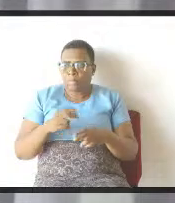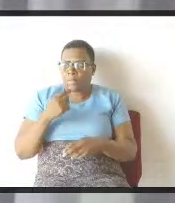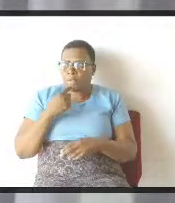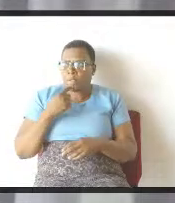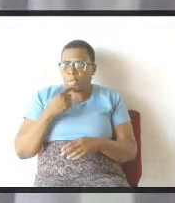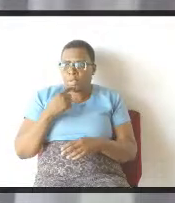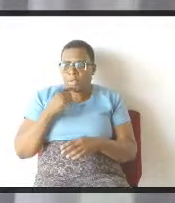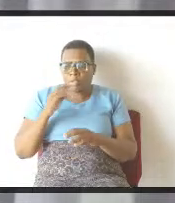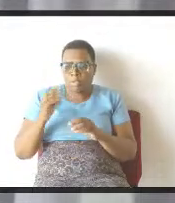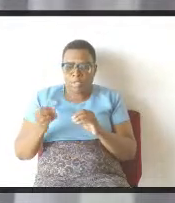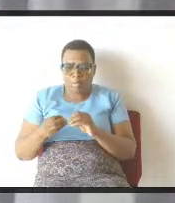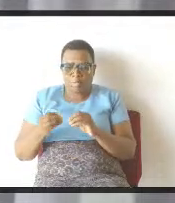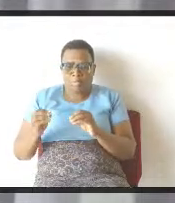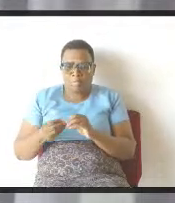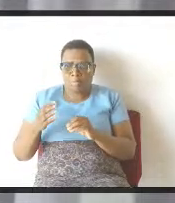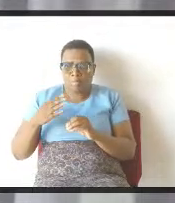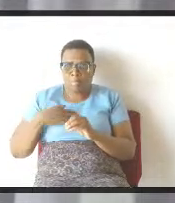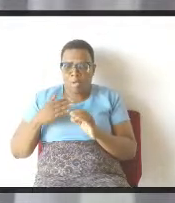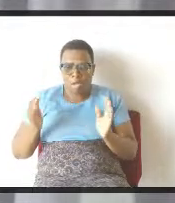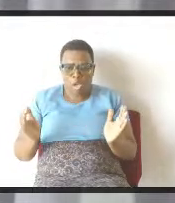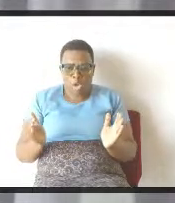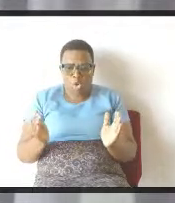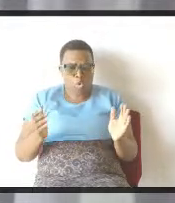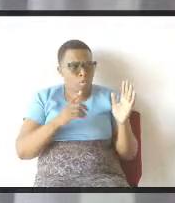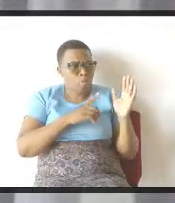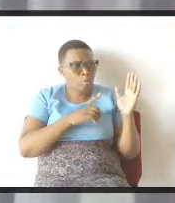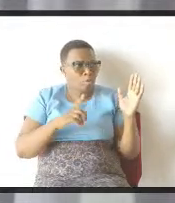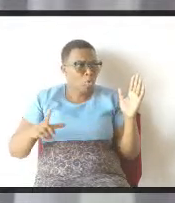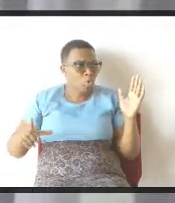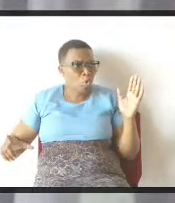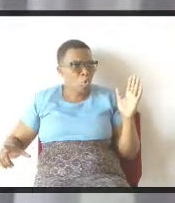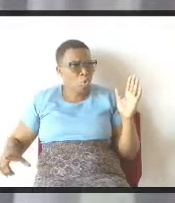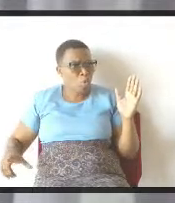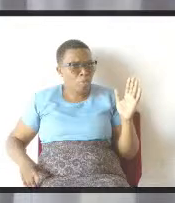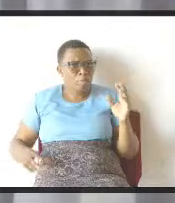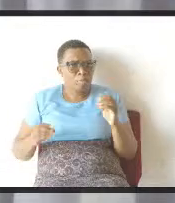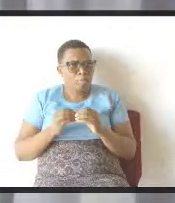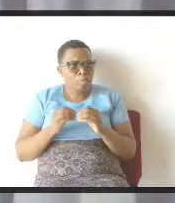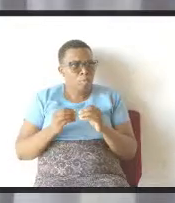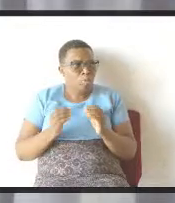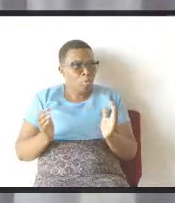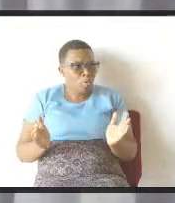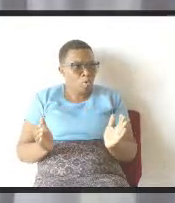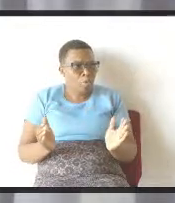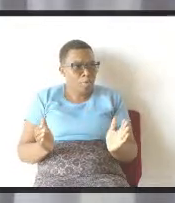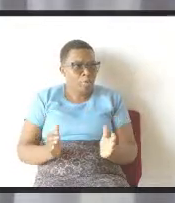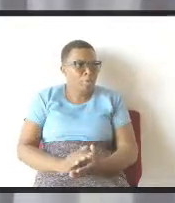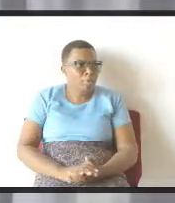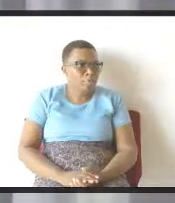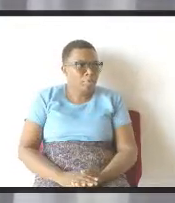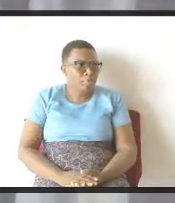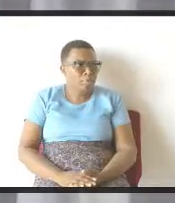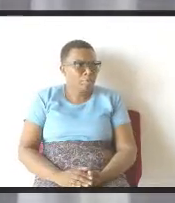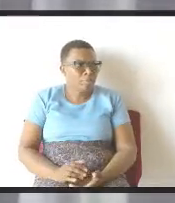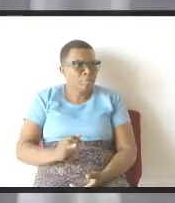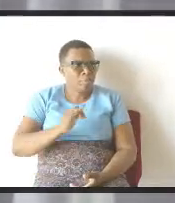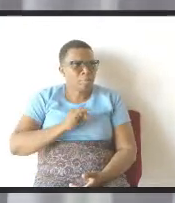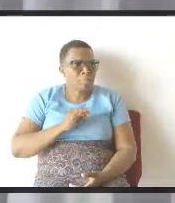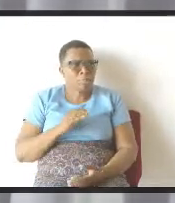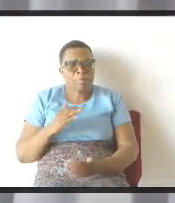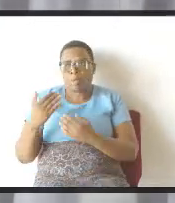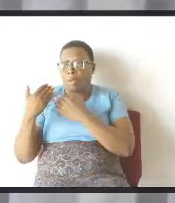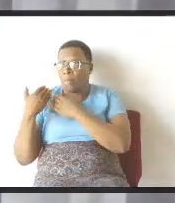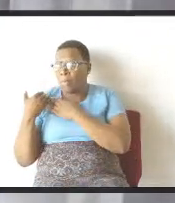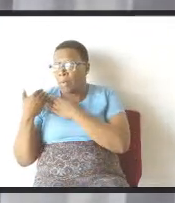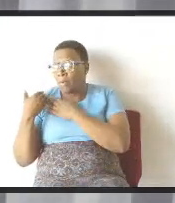my courage, Lord. Increase my courage, Lord. I bear the toil,